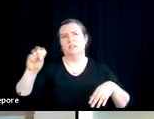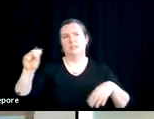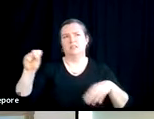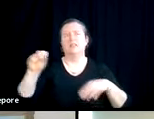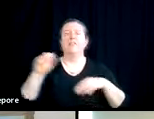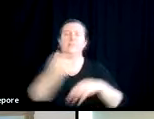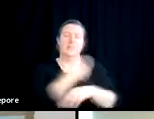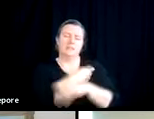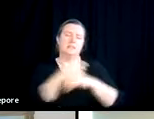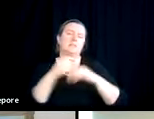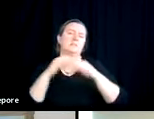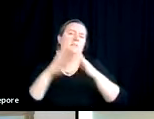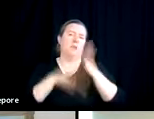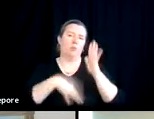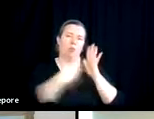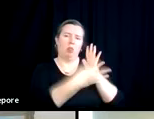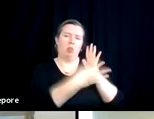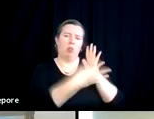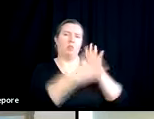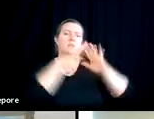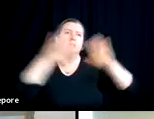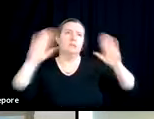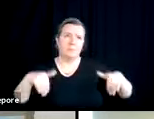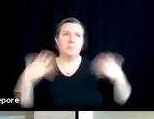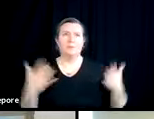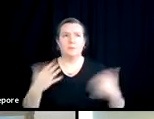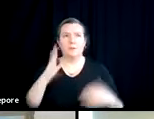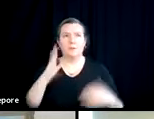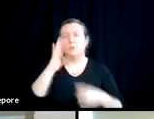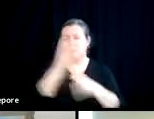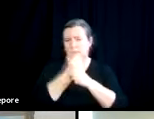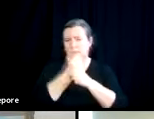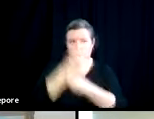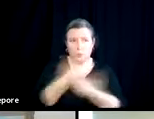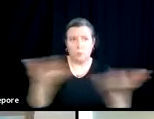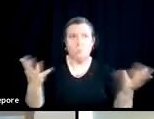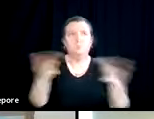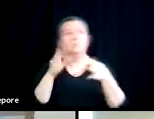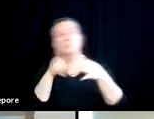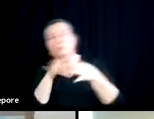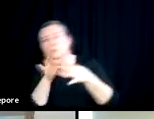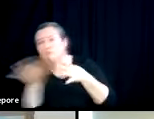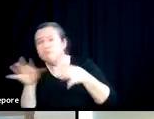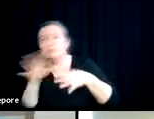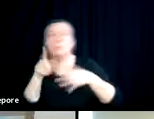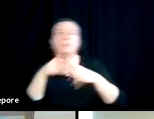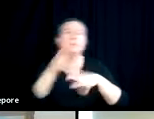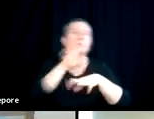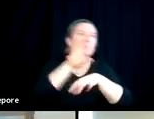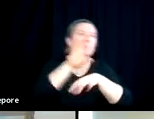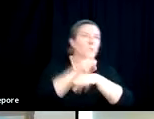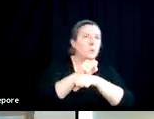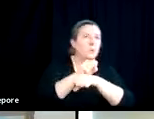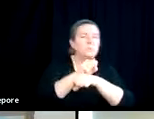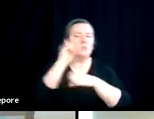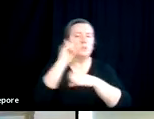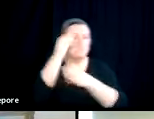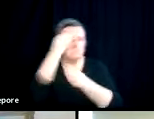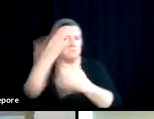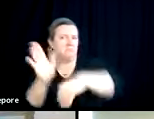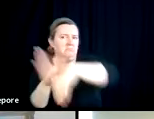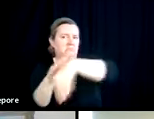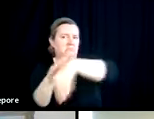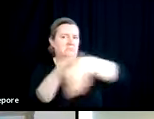covid19.nj.gov/vaccine, and you will be notified when an appointment is available to you. Right now, all of our